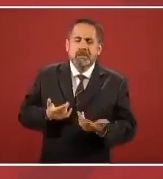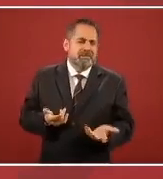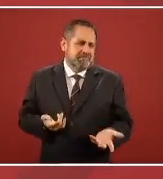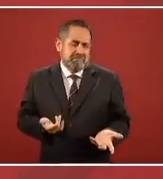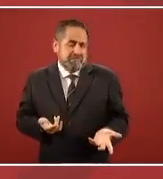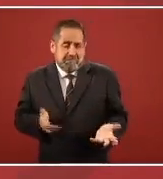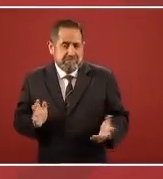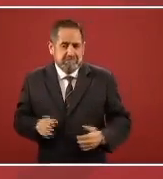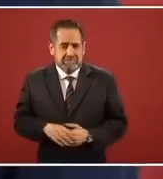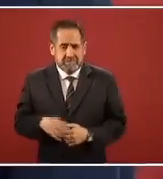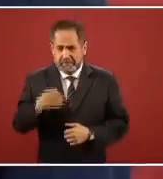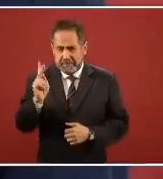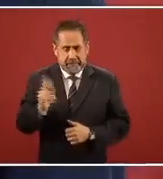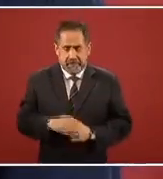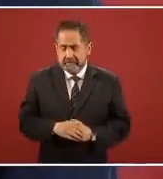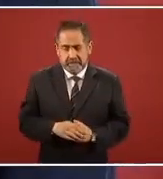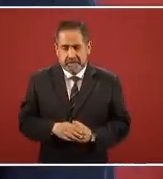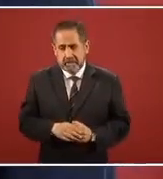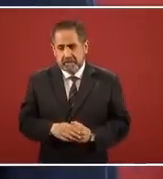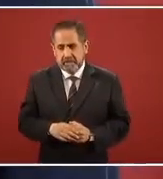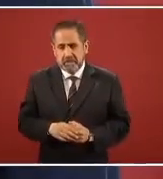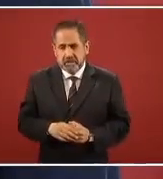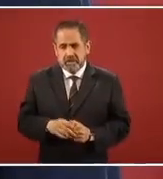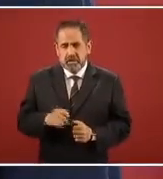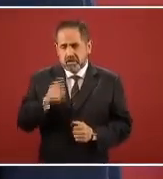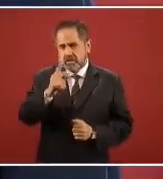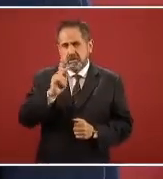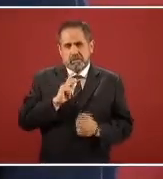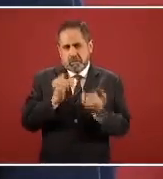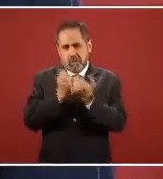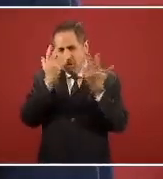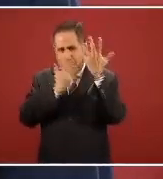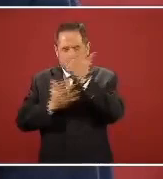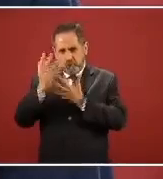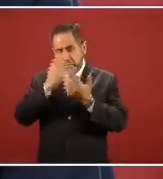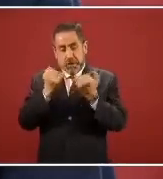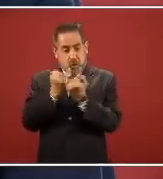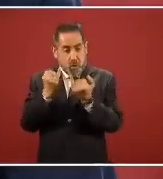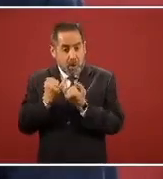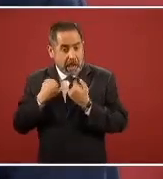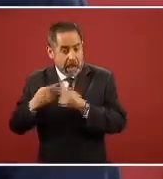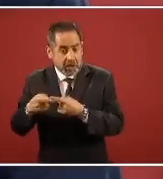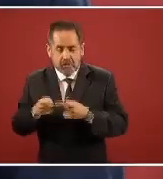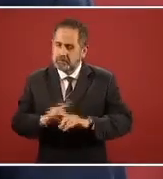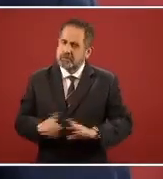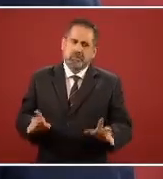Pero. But. No nos confundamos. Let's not be confused.